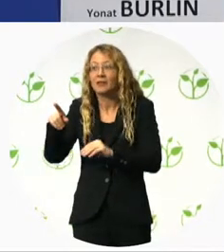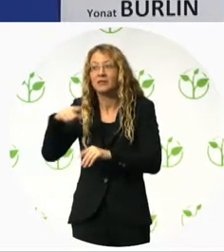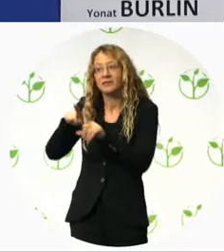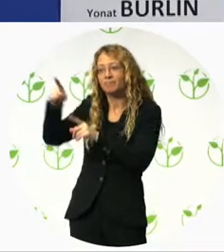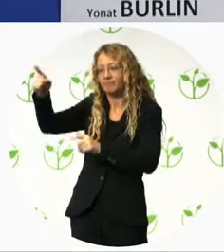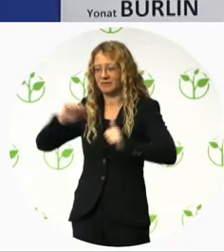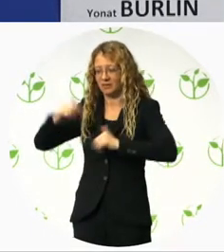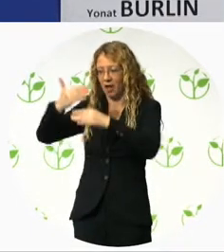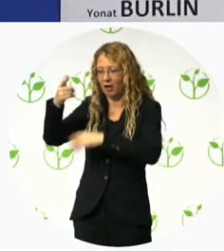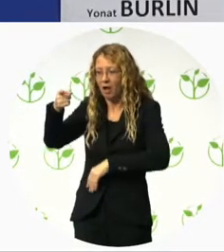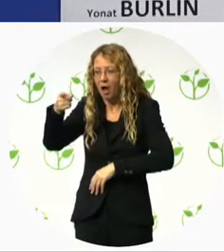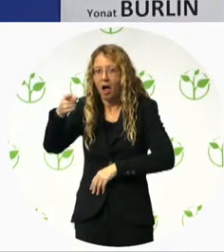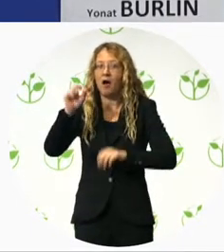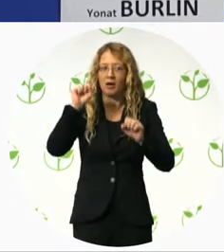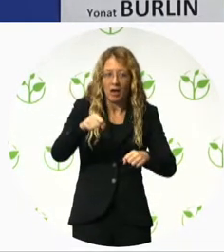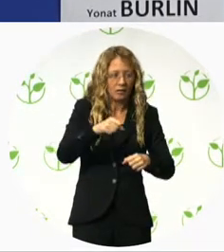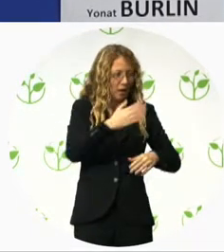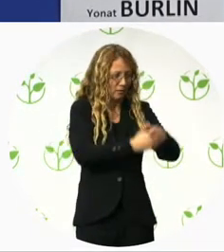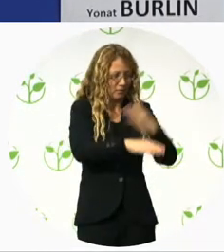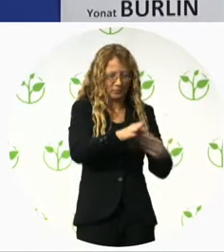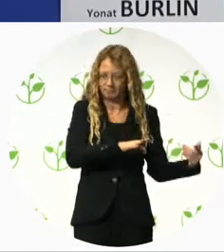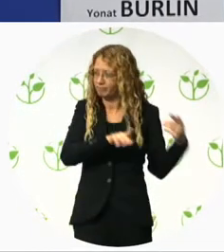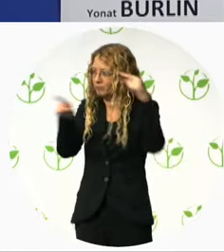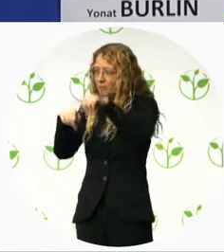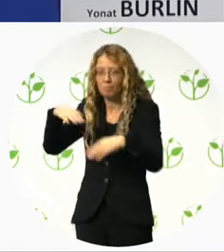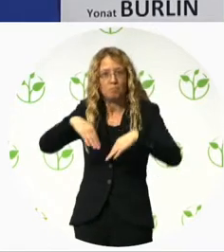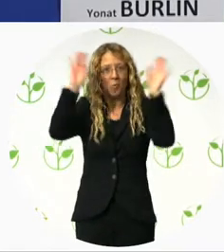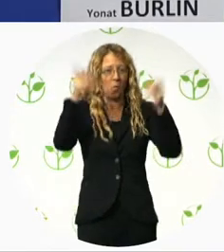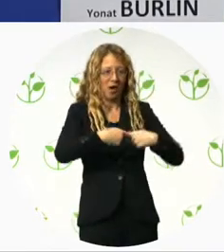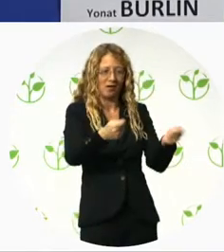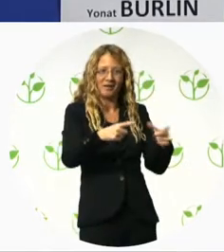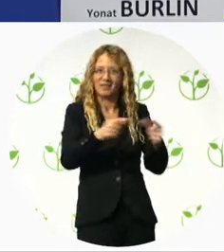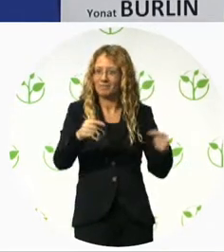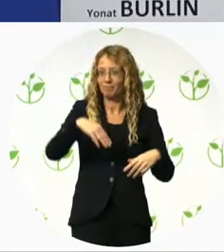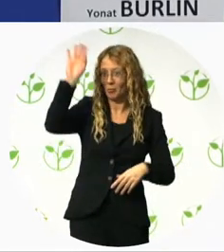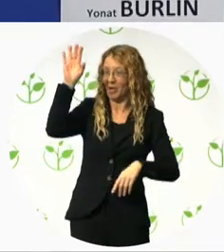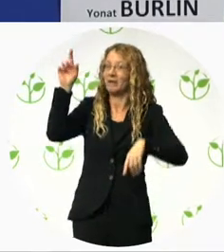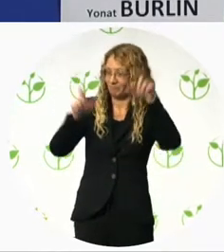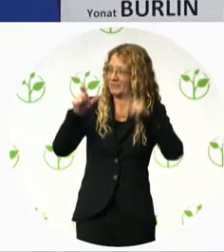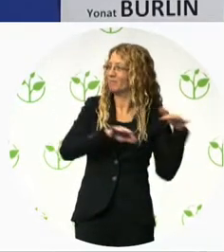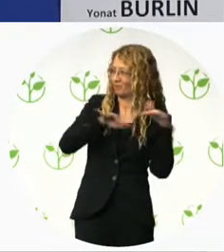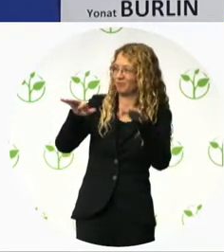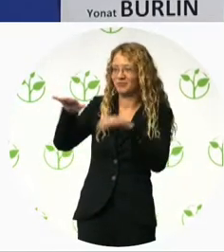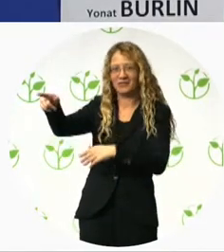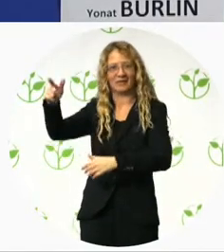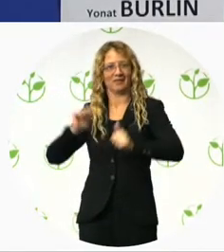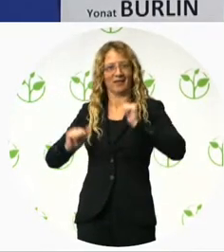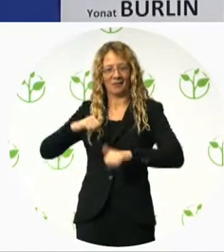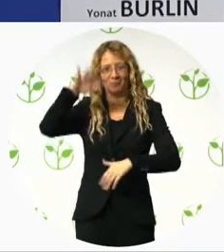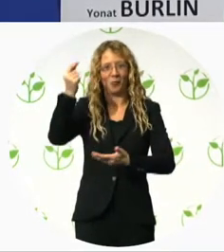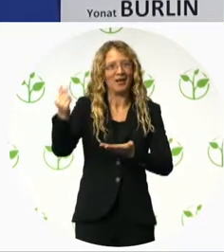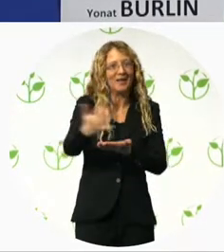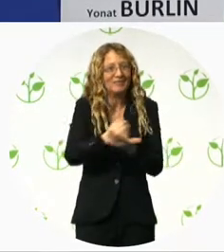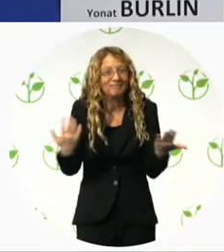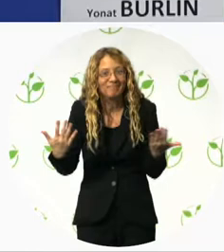more people there. Captions, as you know, aren't only for people who are hearing impaired. A lot of the people who end up using our services